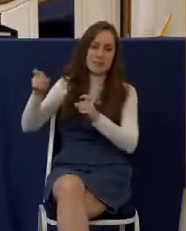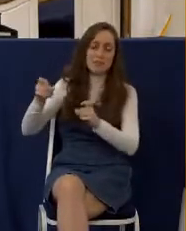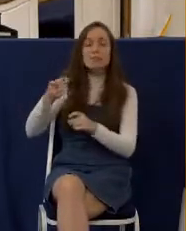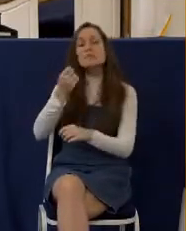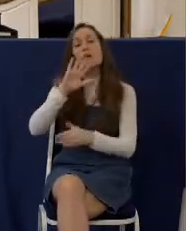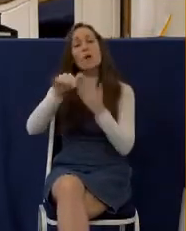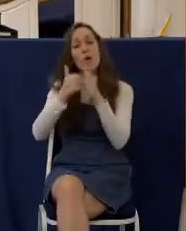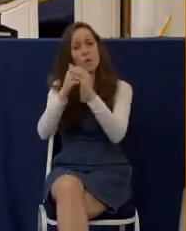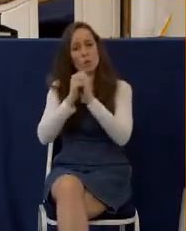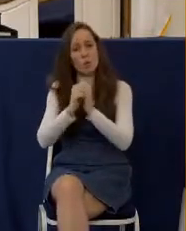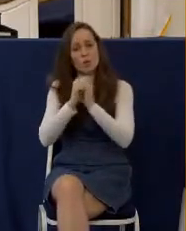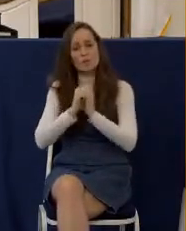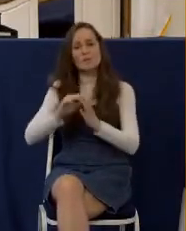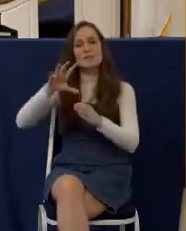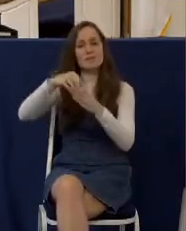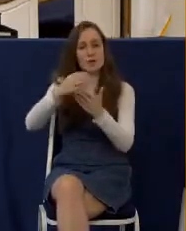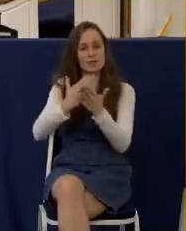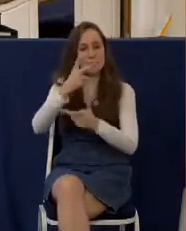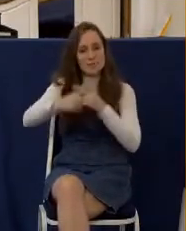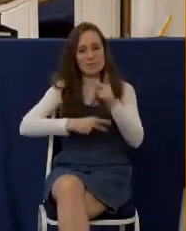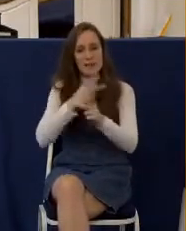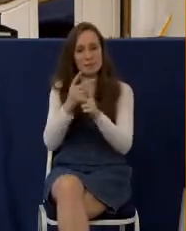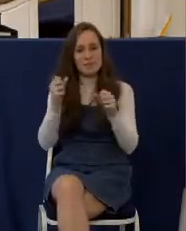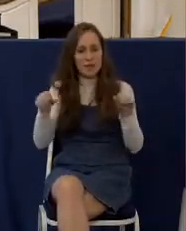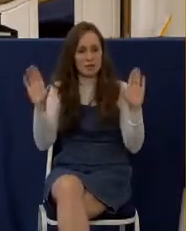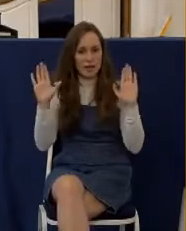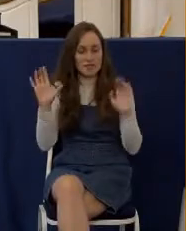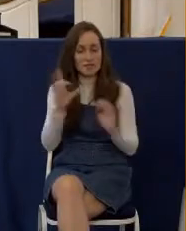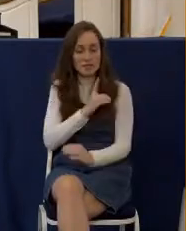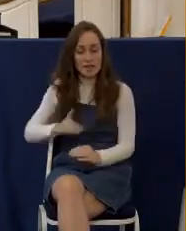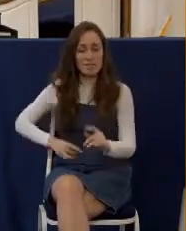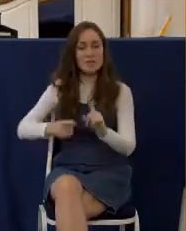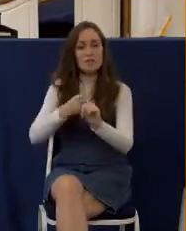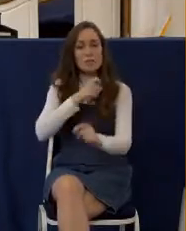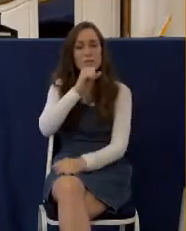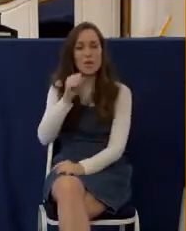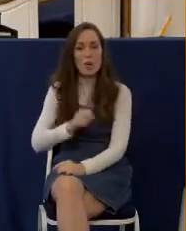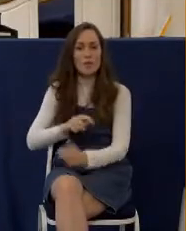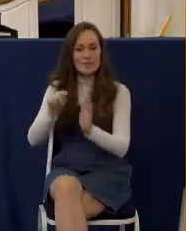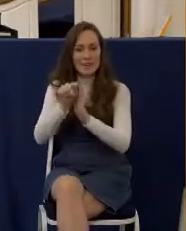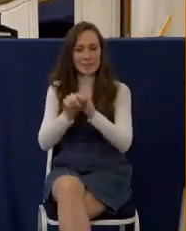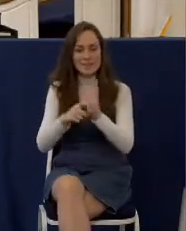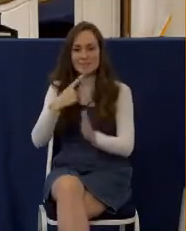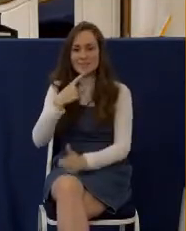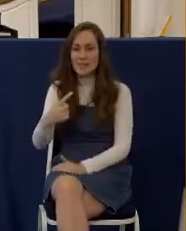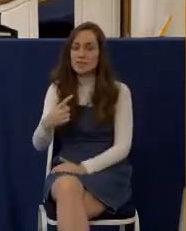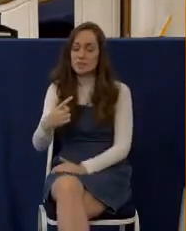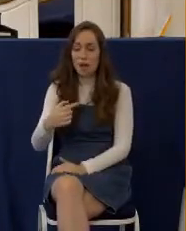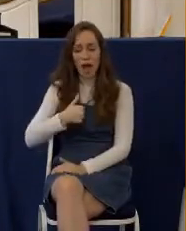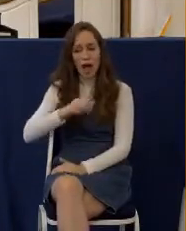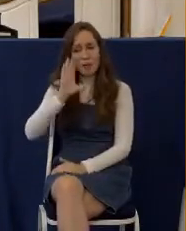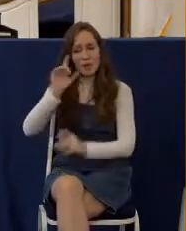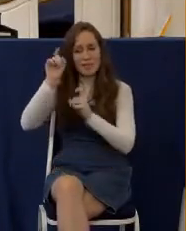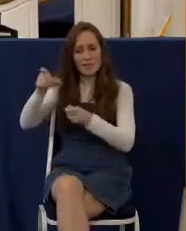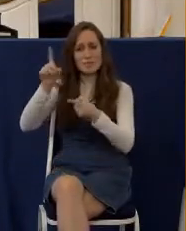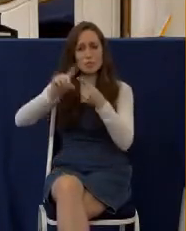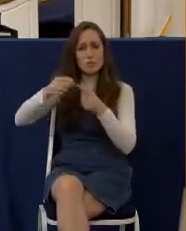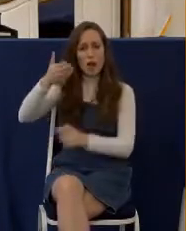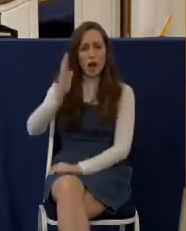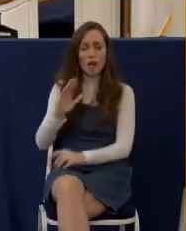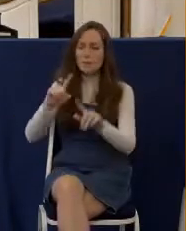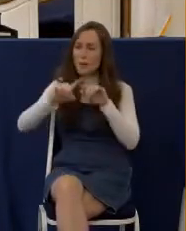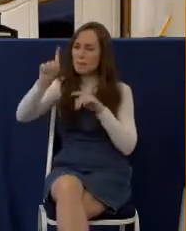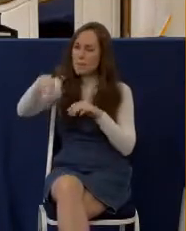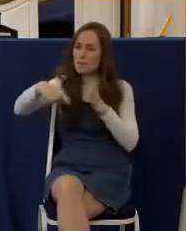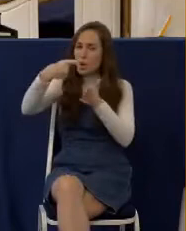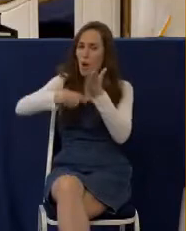some kind of sacrifice. David in the Old Testament said, I'm not going to give anything to God that doesn't cost me something.